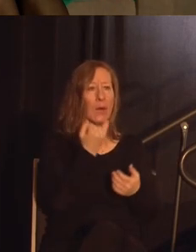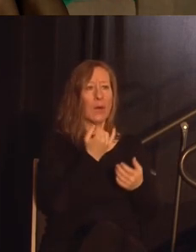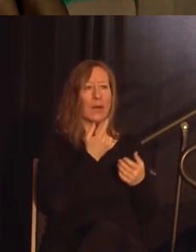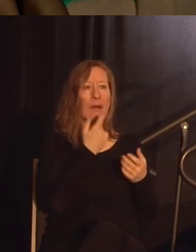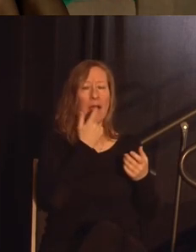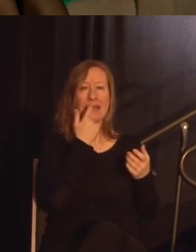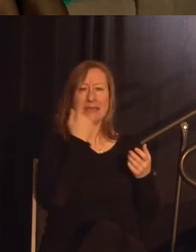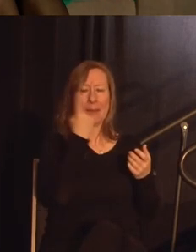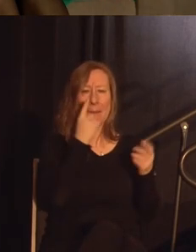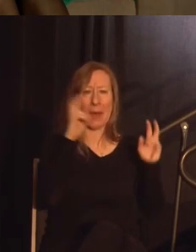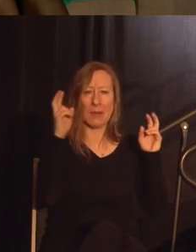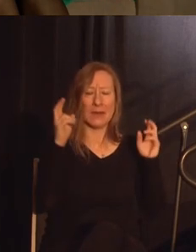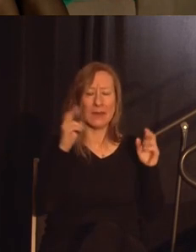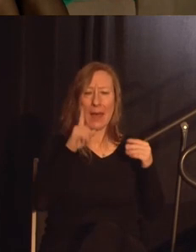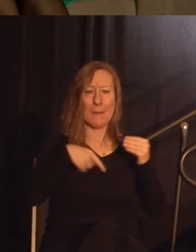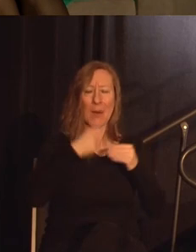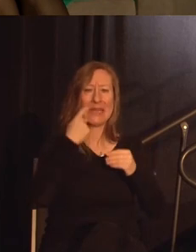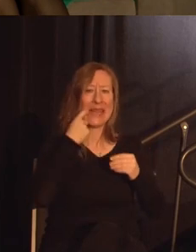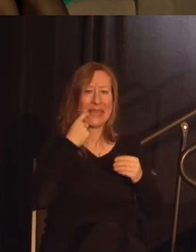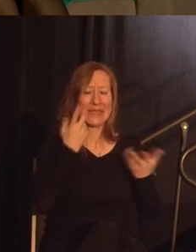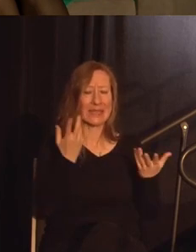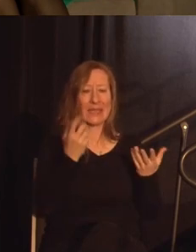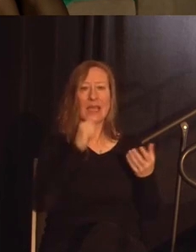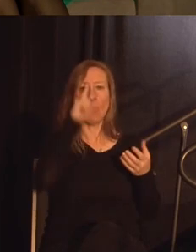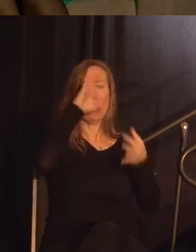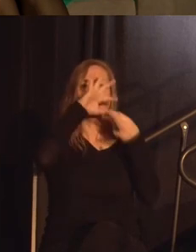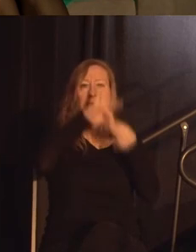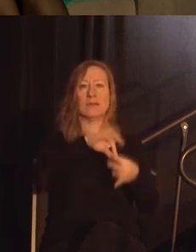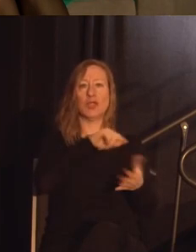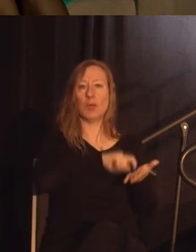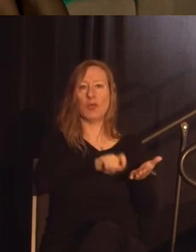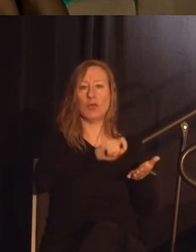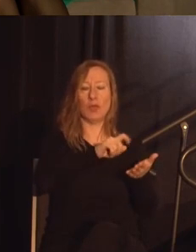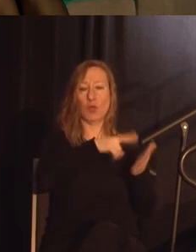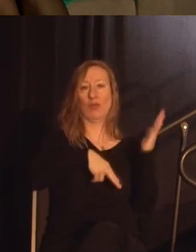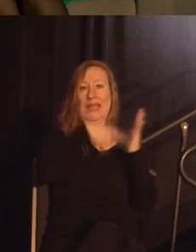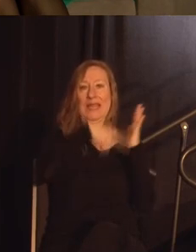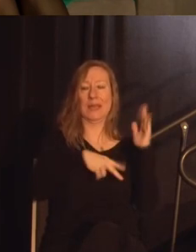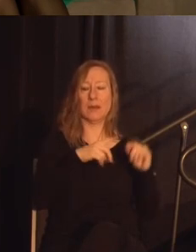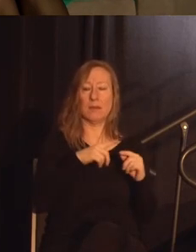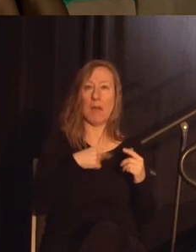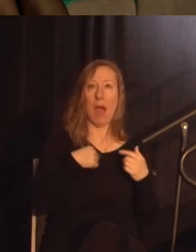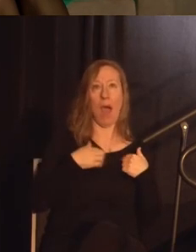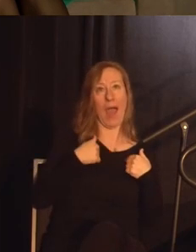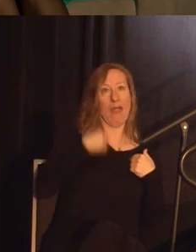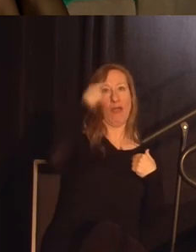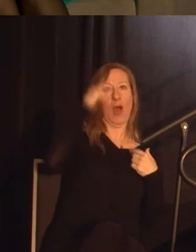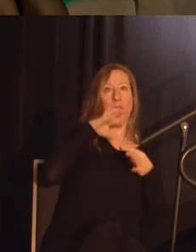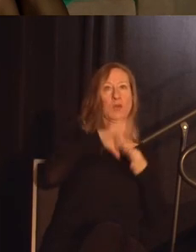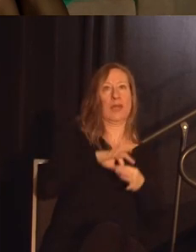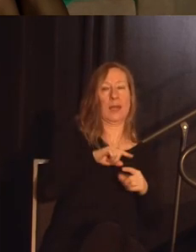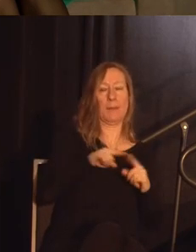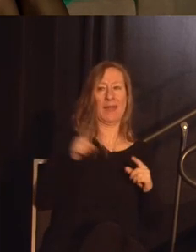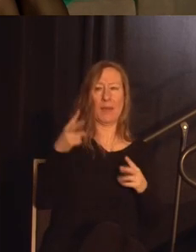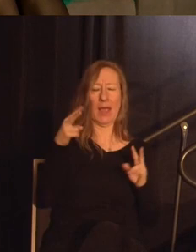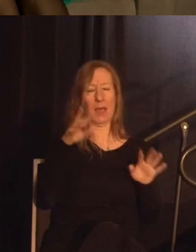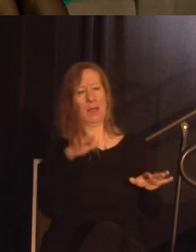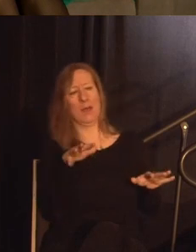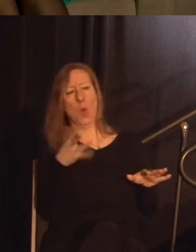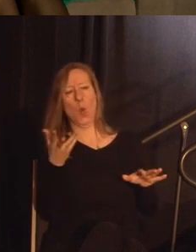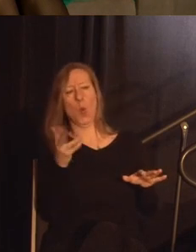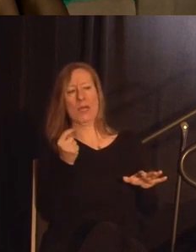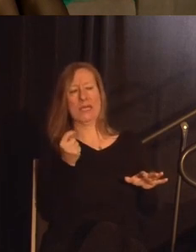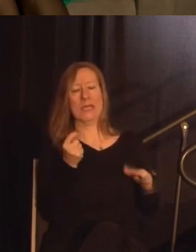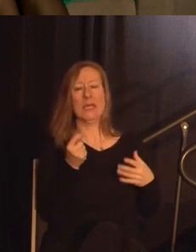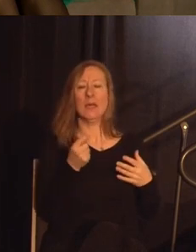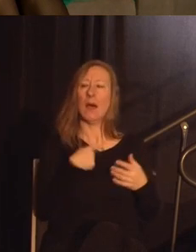that had nothing really, in my mind it didn't have anything to do with it, it was related, but I think it was one of those moments where I was like, oh, like I think there's